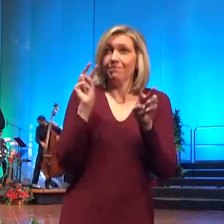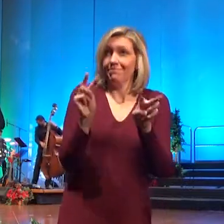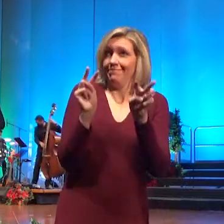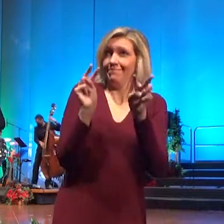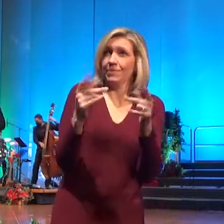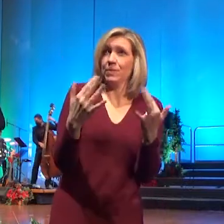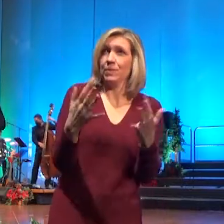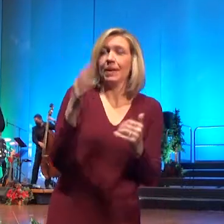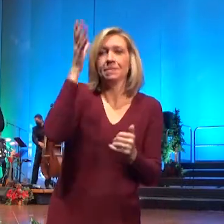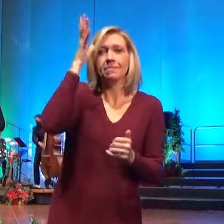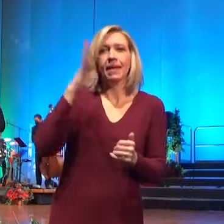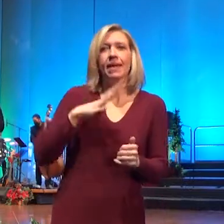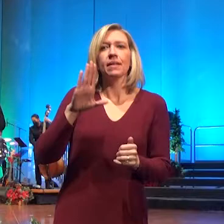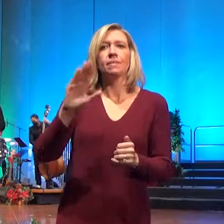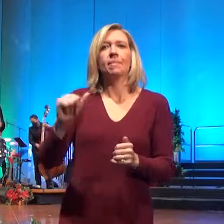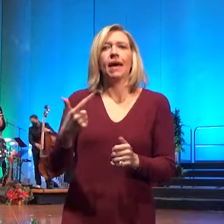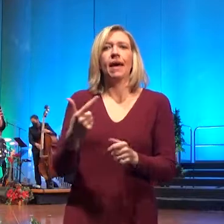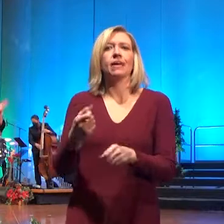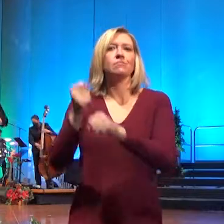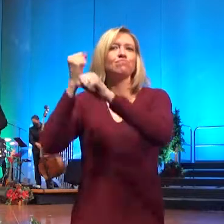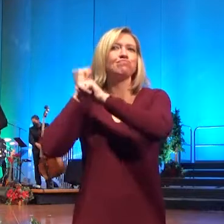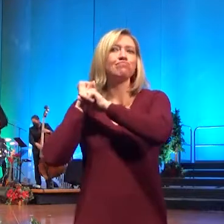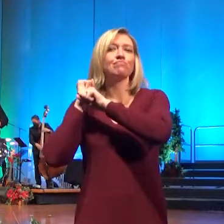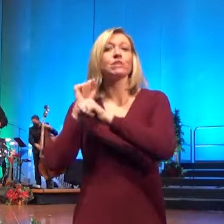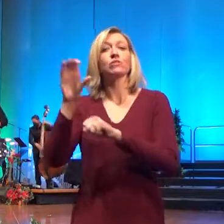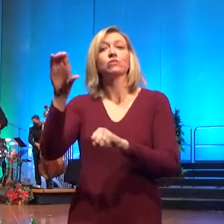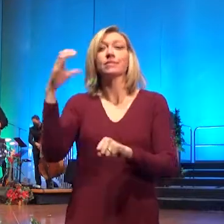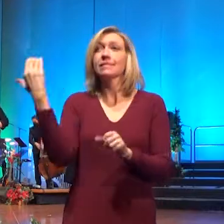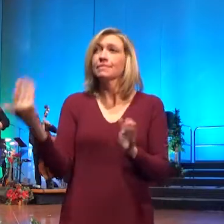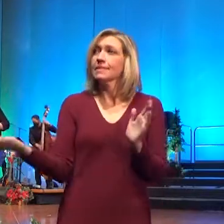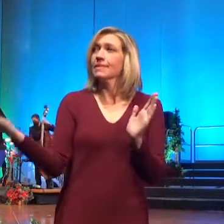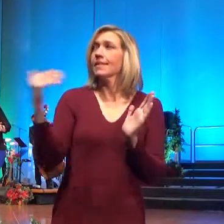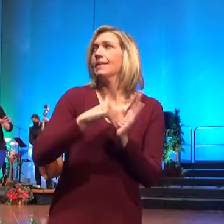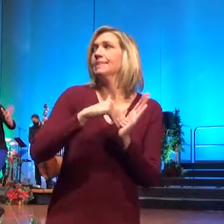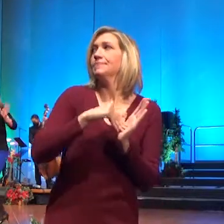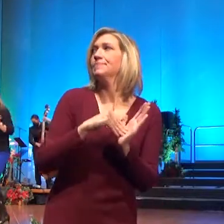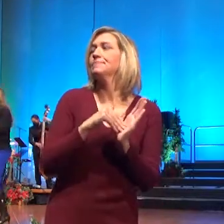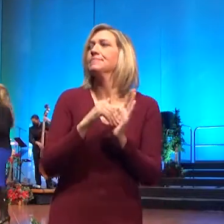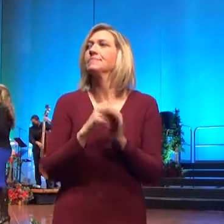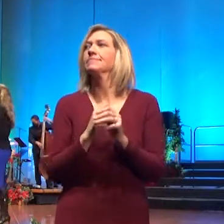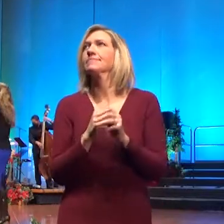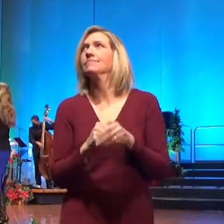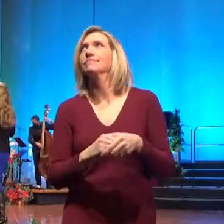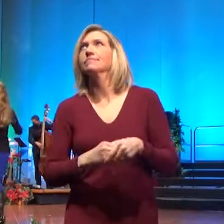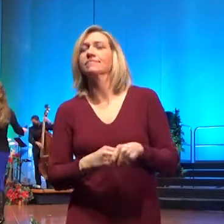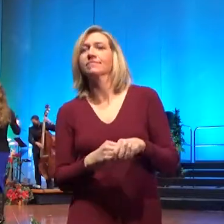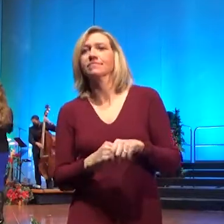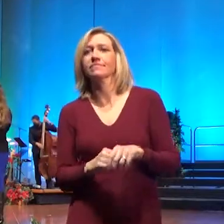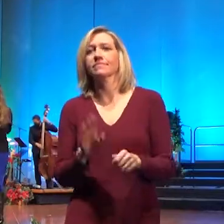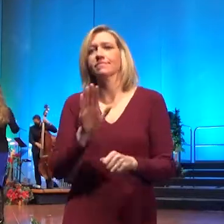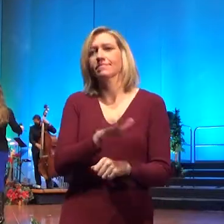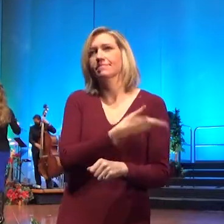Everybody's waiting for the man with the bag. Christmas is here again.